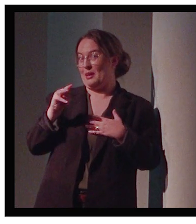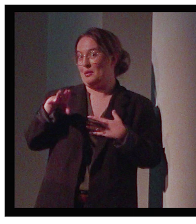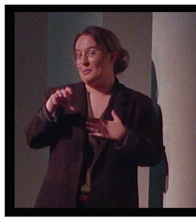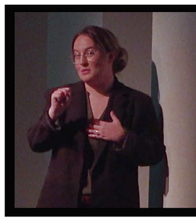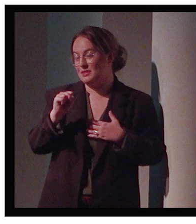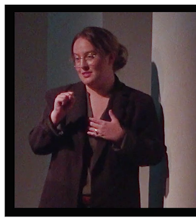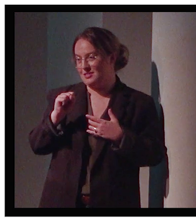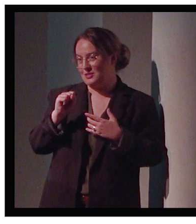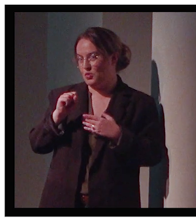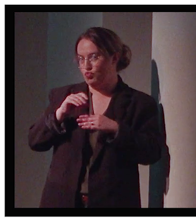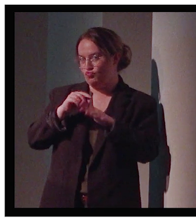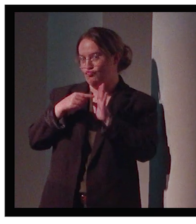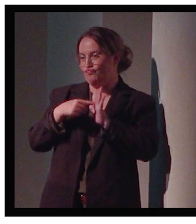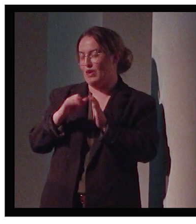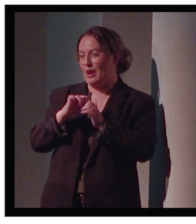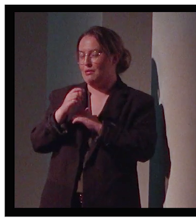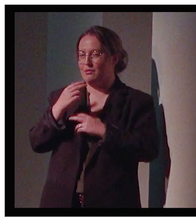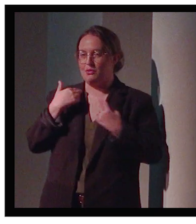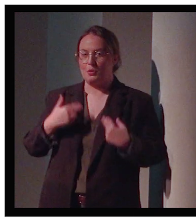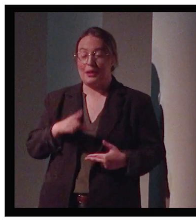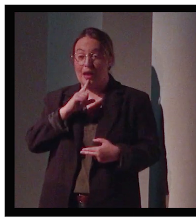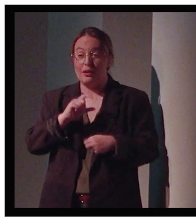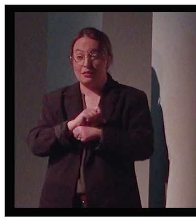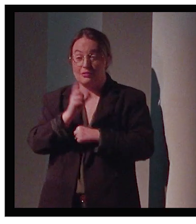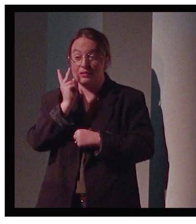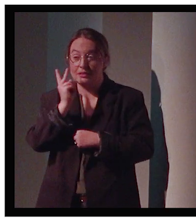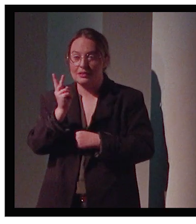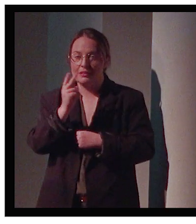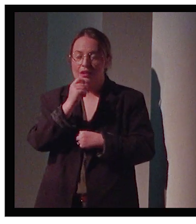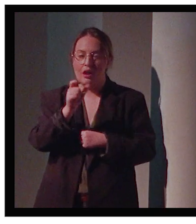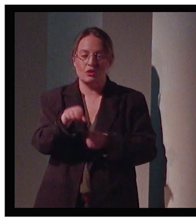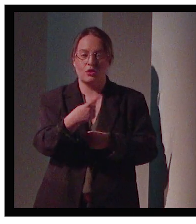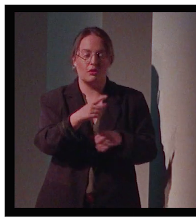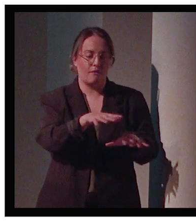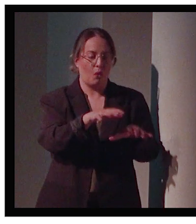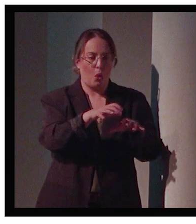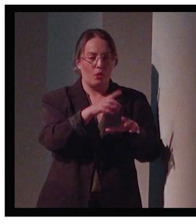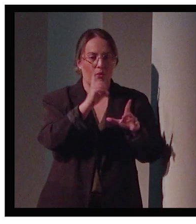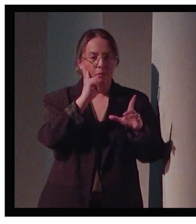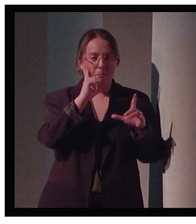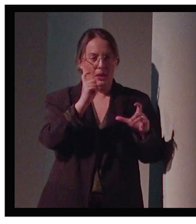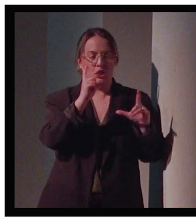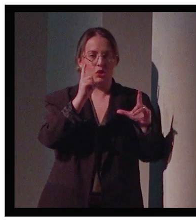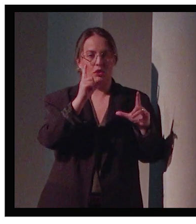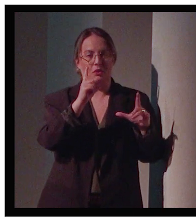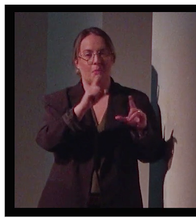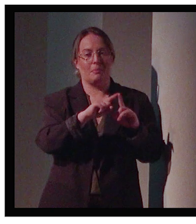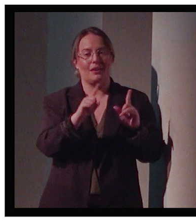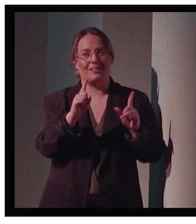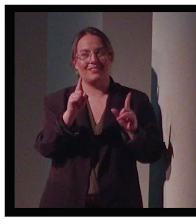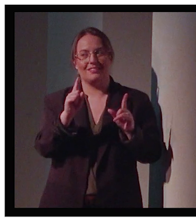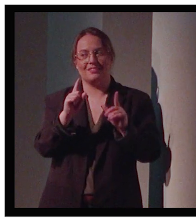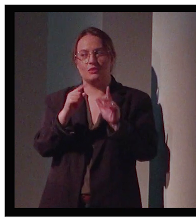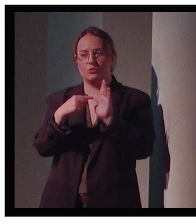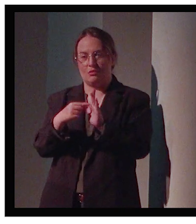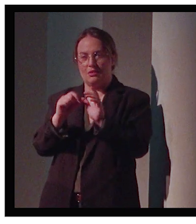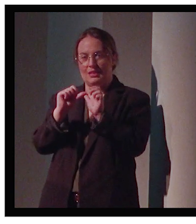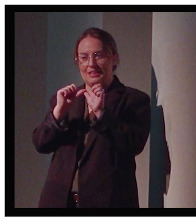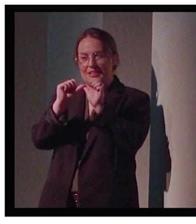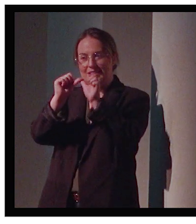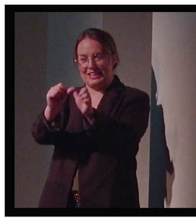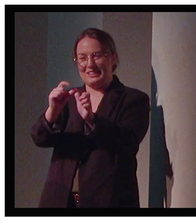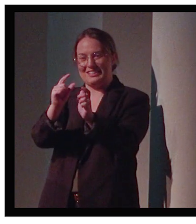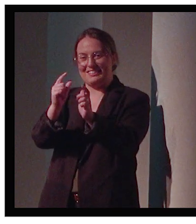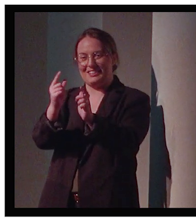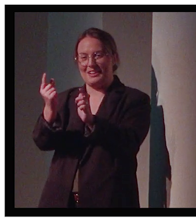actually see, a vision that is not frozen like a still camera, but more like the continuous, ever-shifting vision